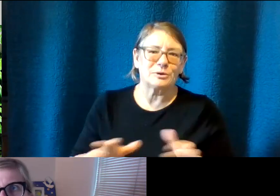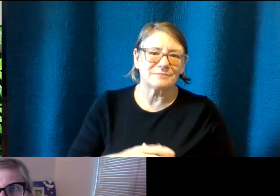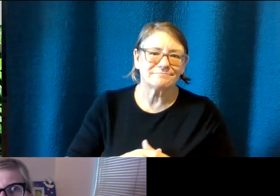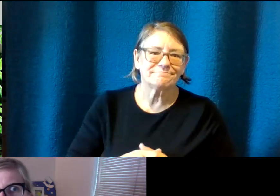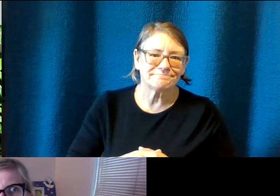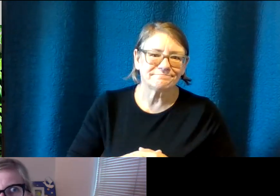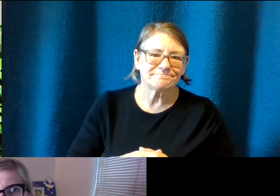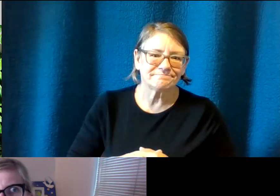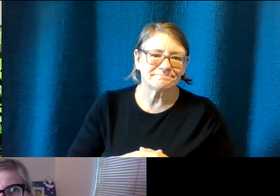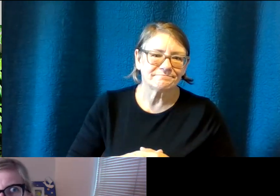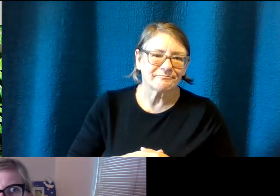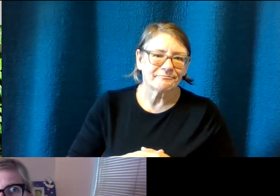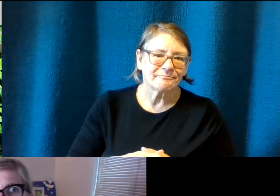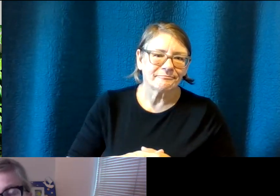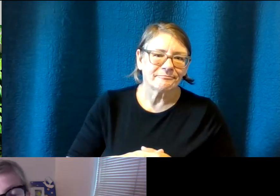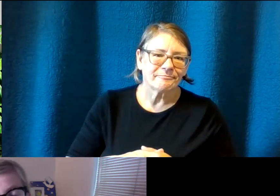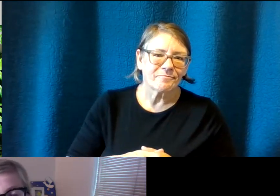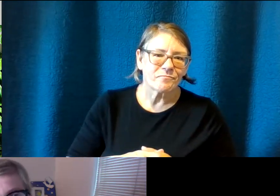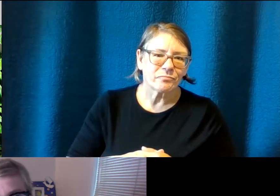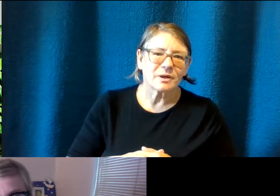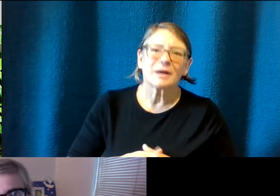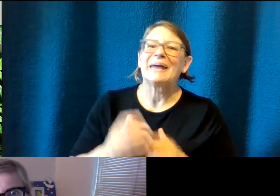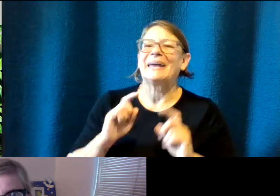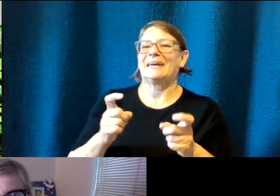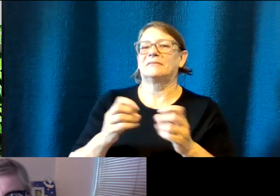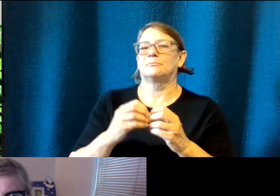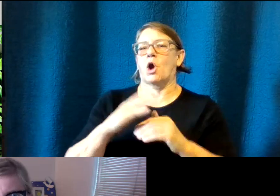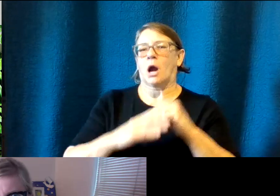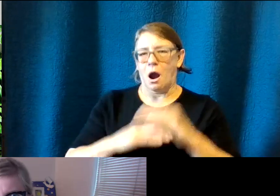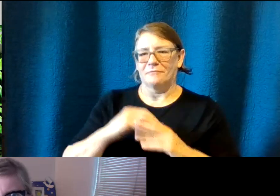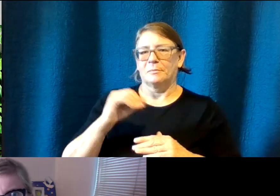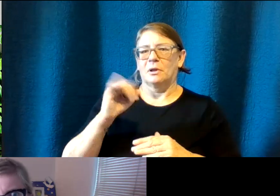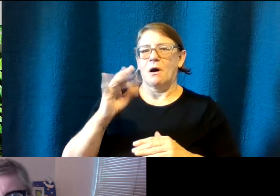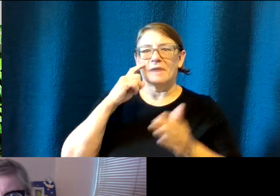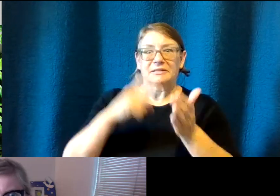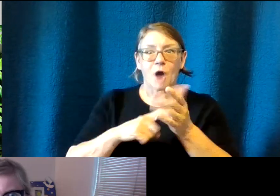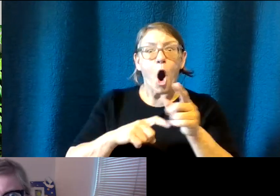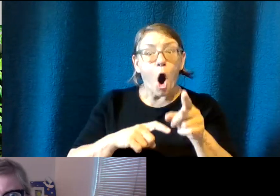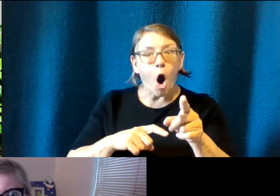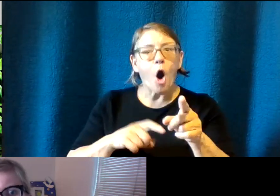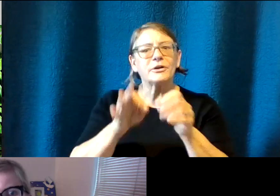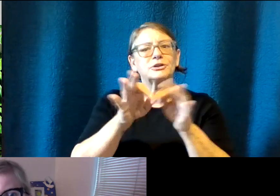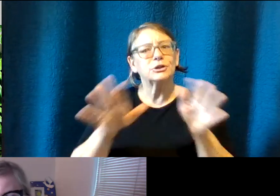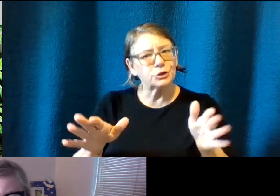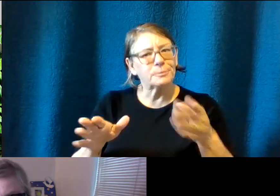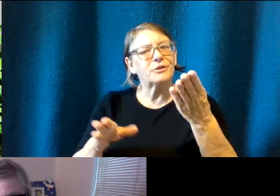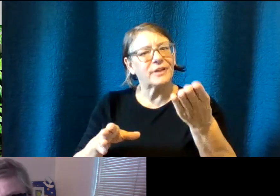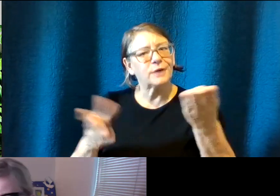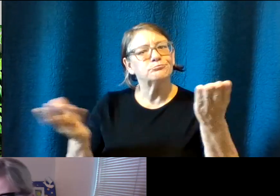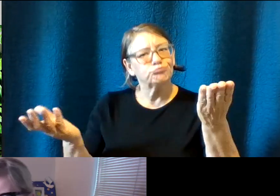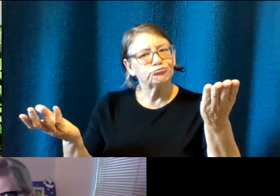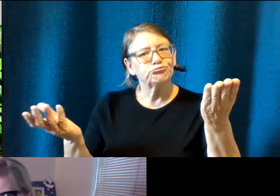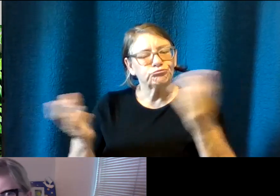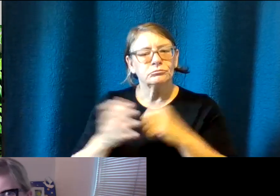there may be more of a comfort level of identifying where we heard those issues before.